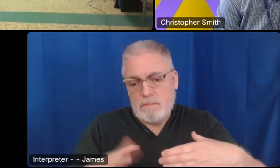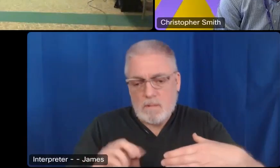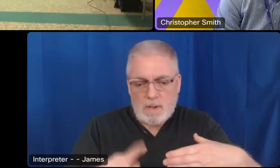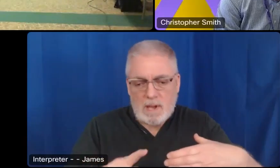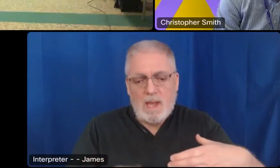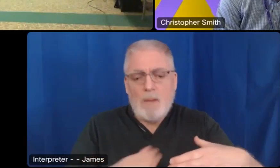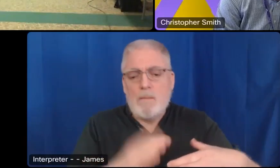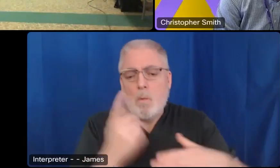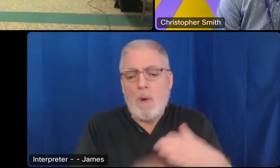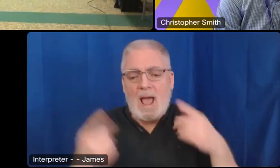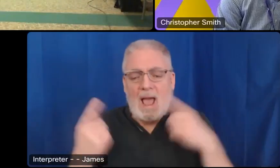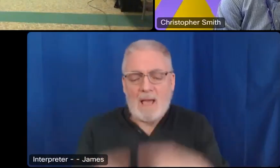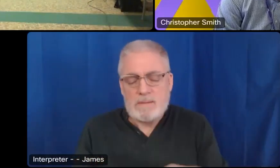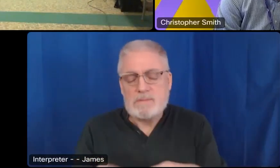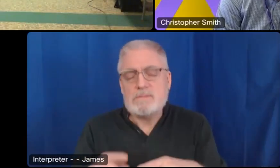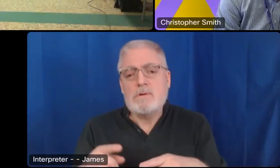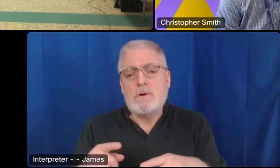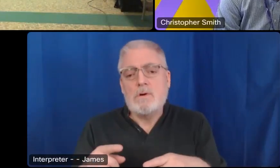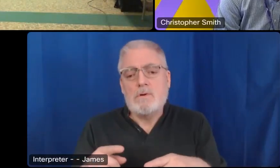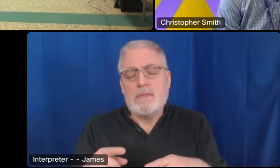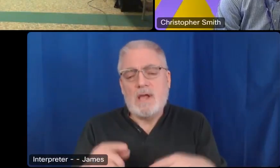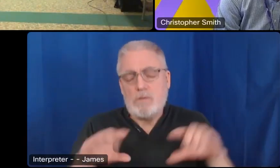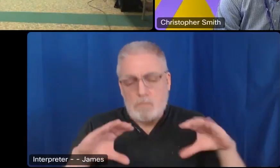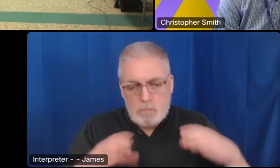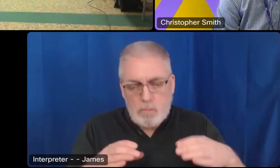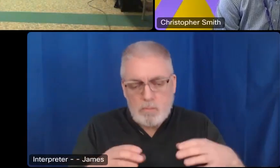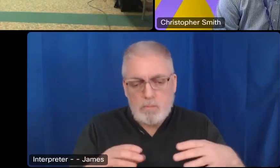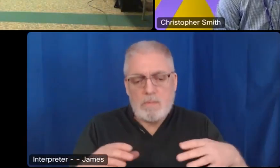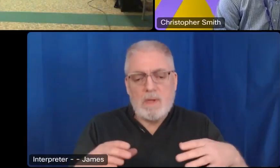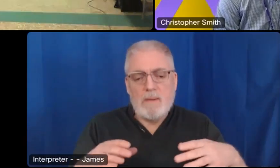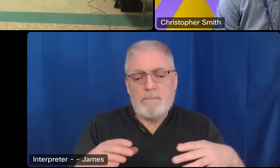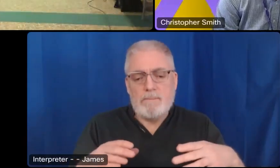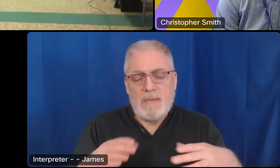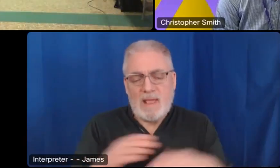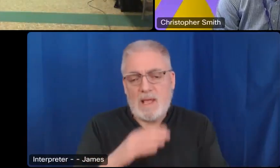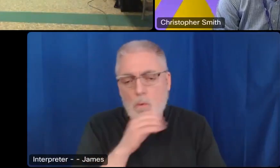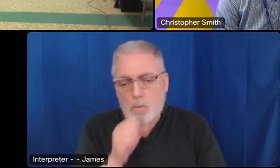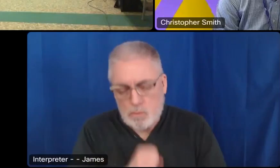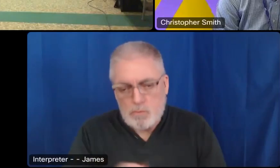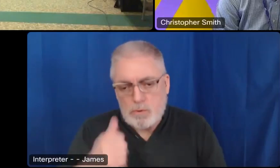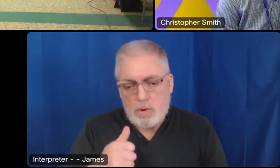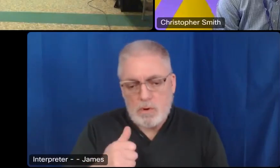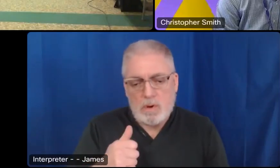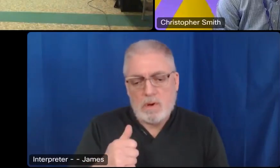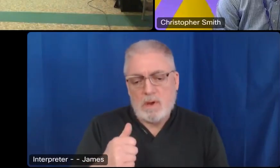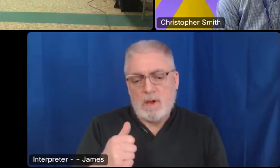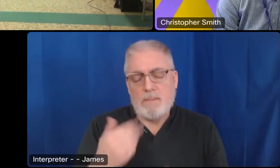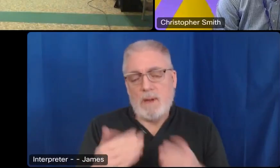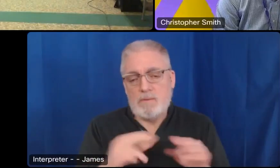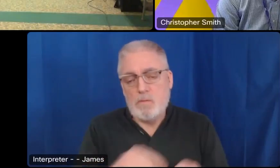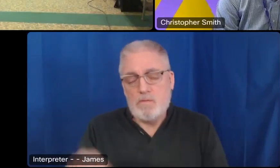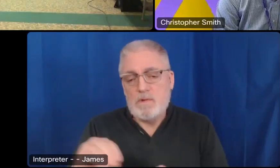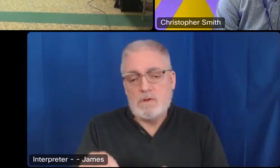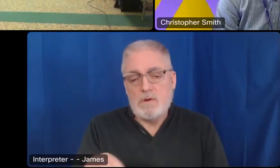much different, I think, not having any validation to that. And in nursing home settings, which I